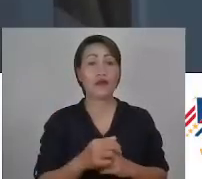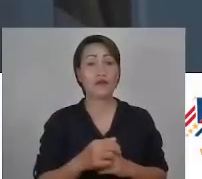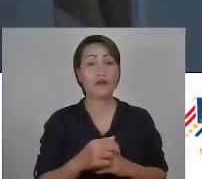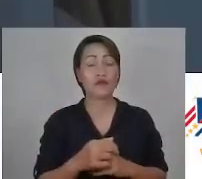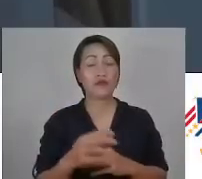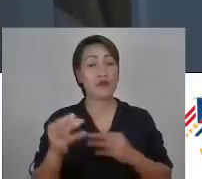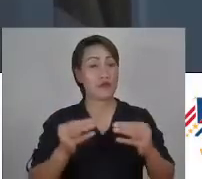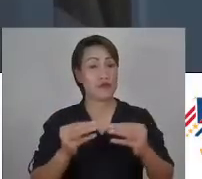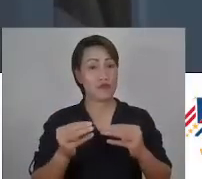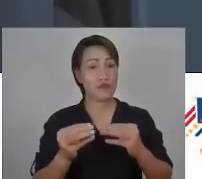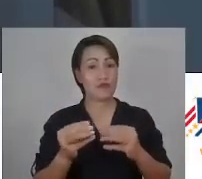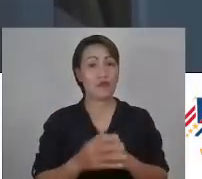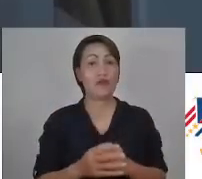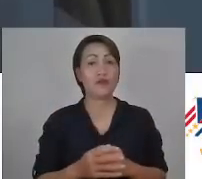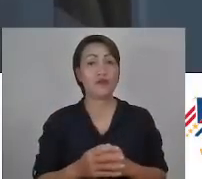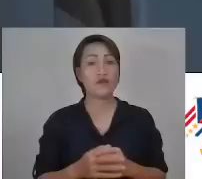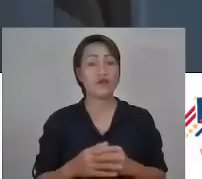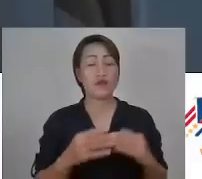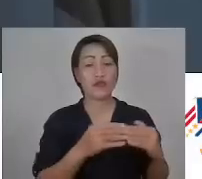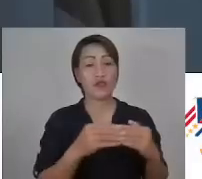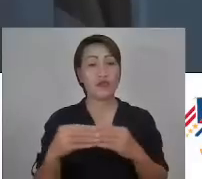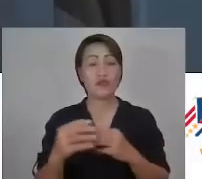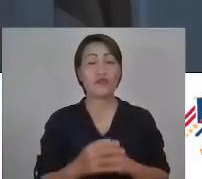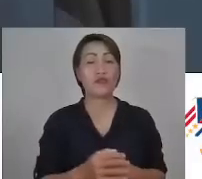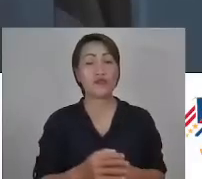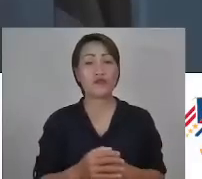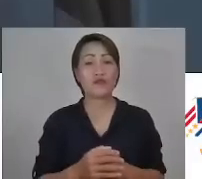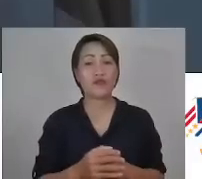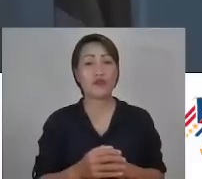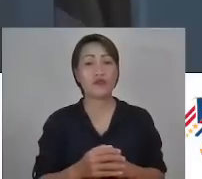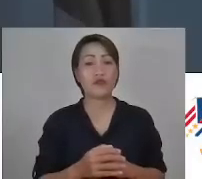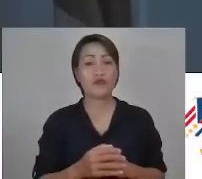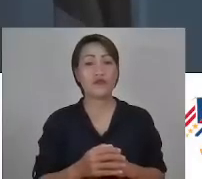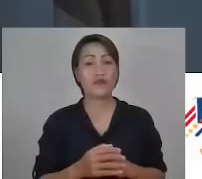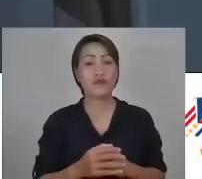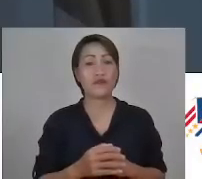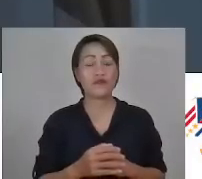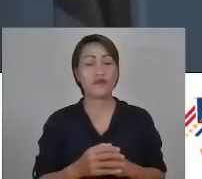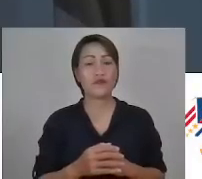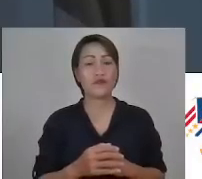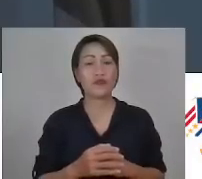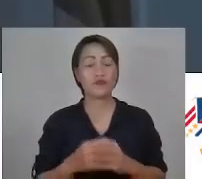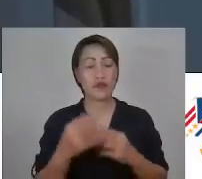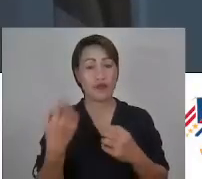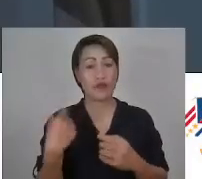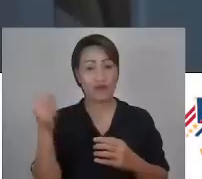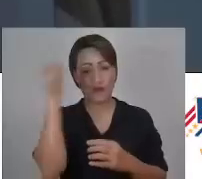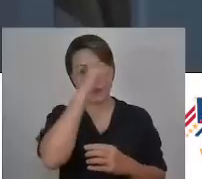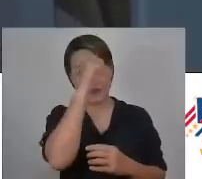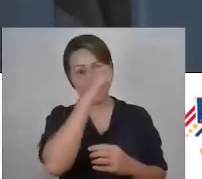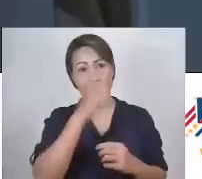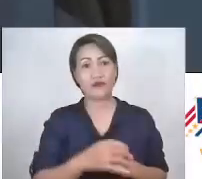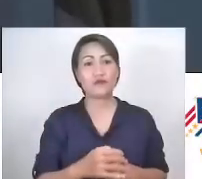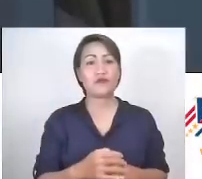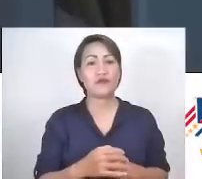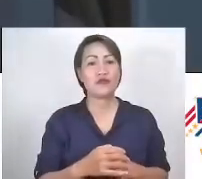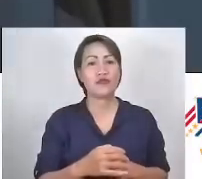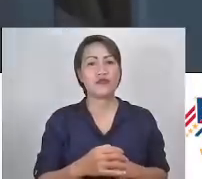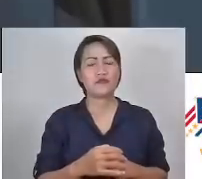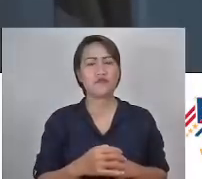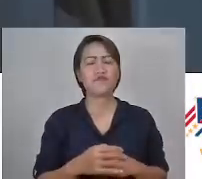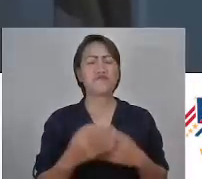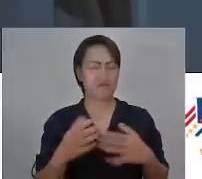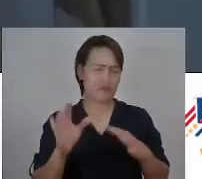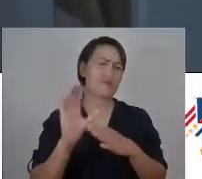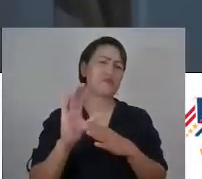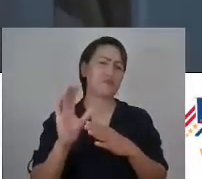the University of Sydney under the Australia Development Scholarship. She also completed her academic